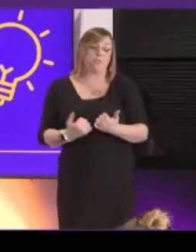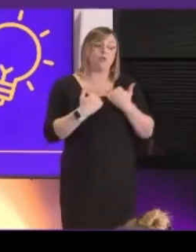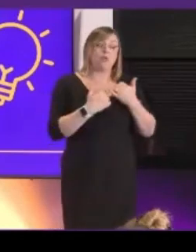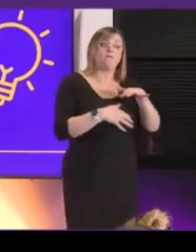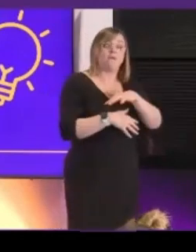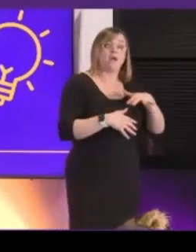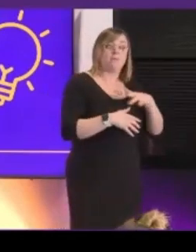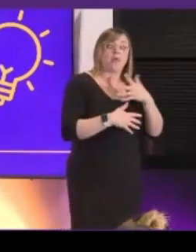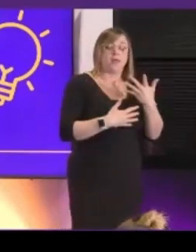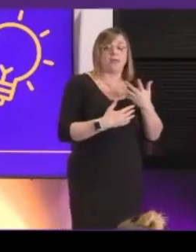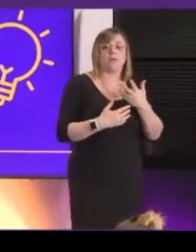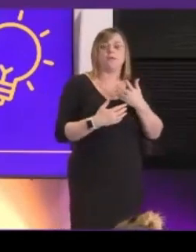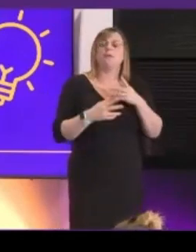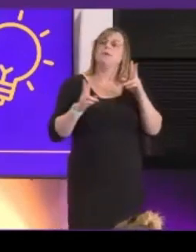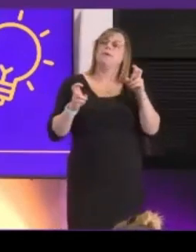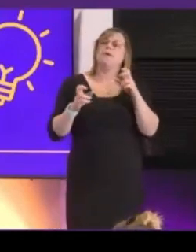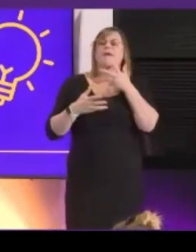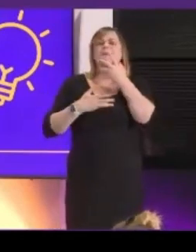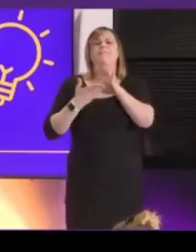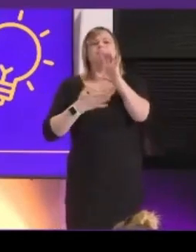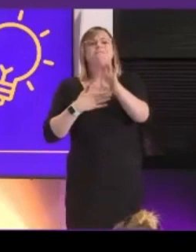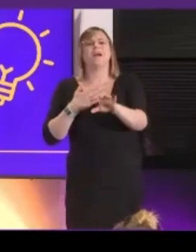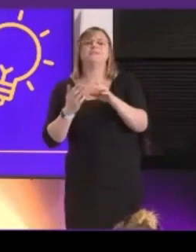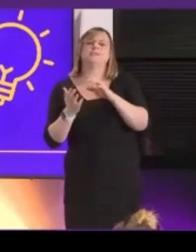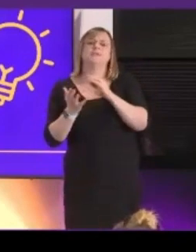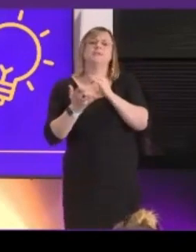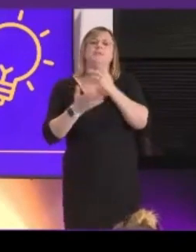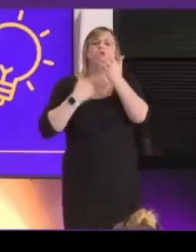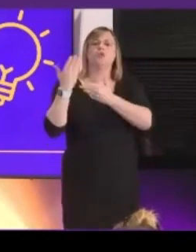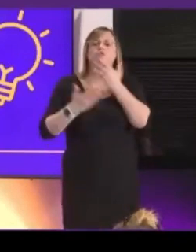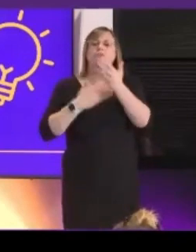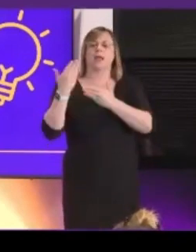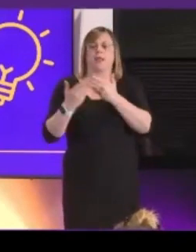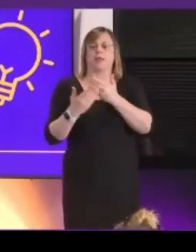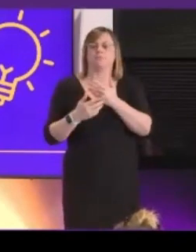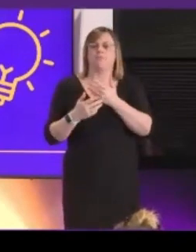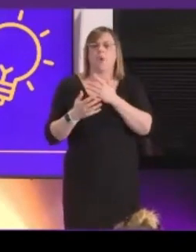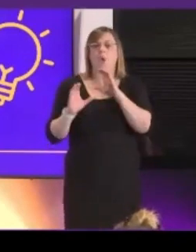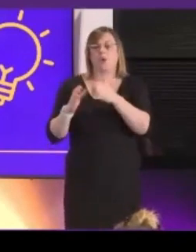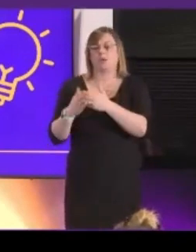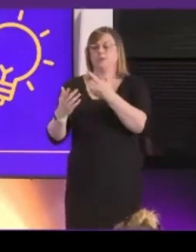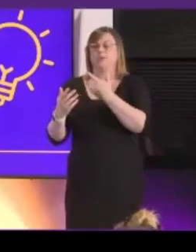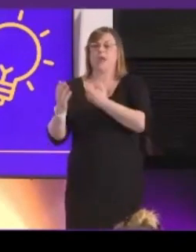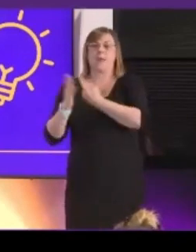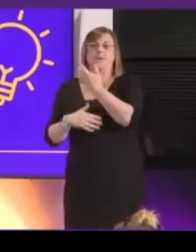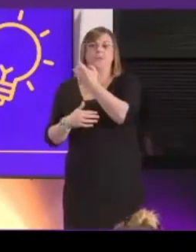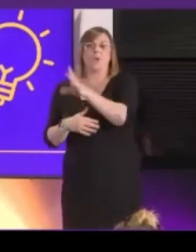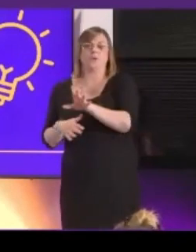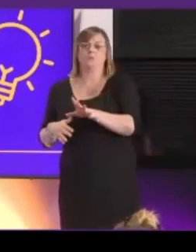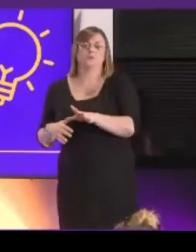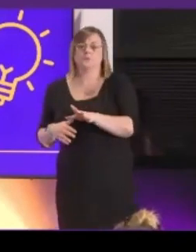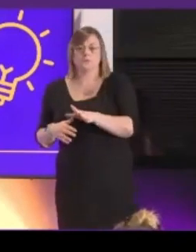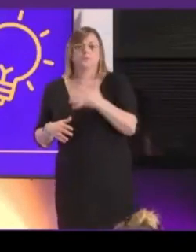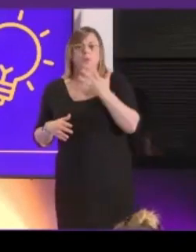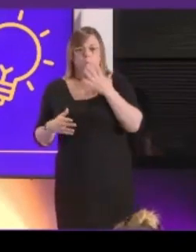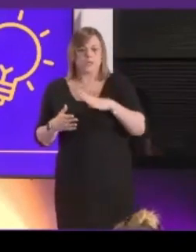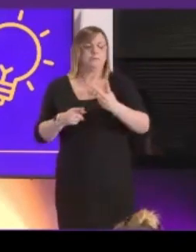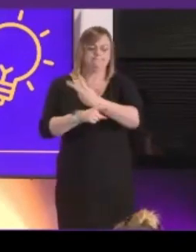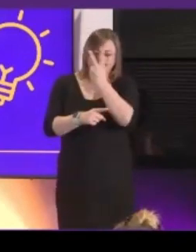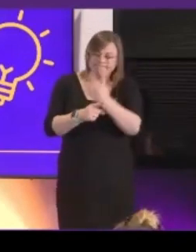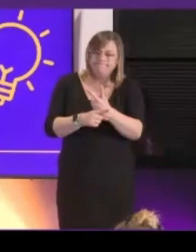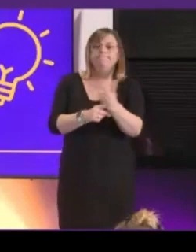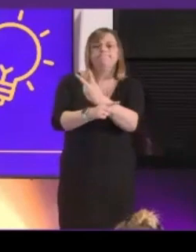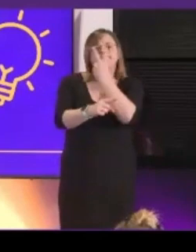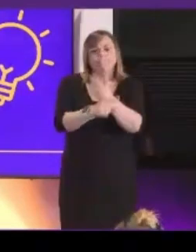say invest in storytelling, you know, sometimes you see organisations that do it once. It can't happen once or done. You have to sustain them. You have to keep